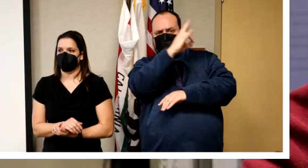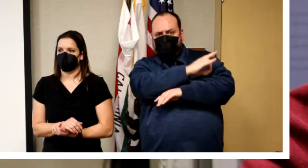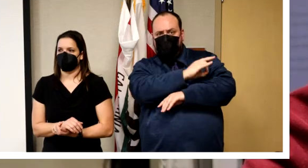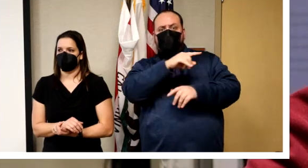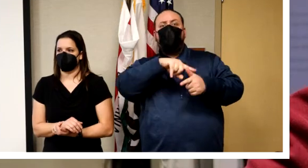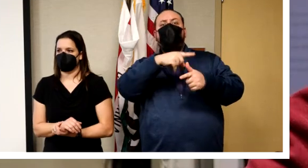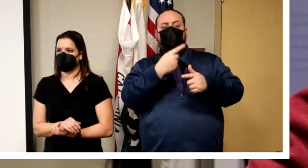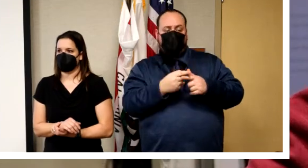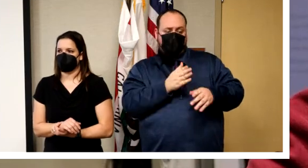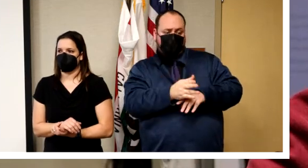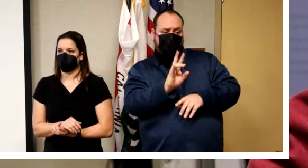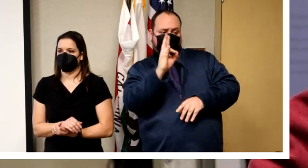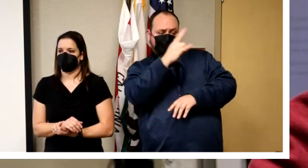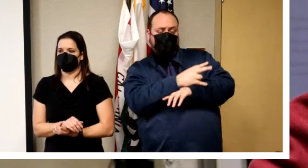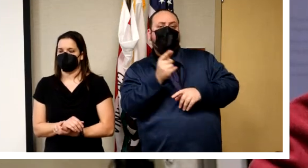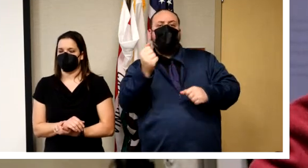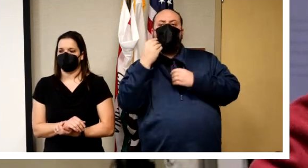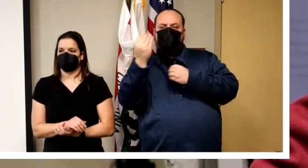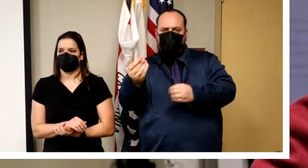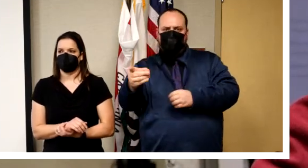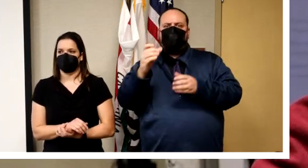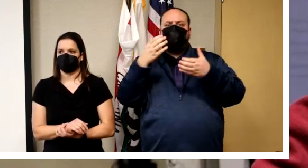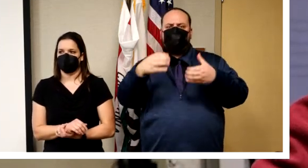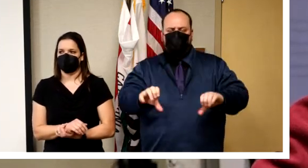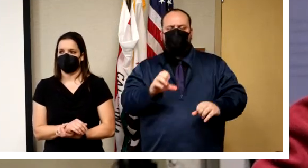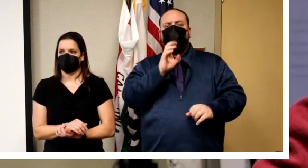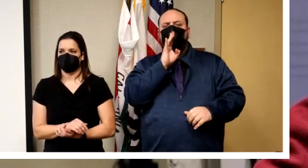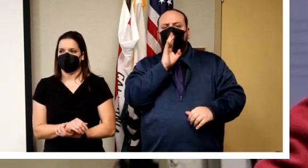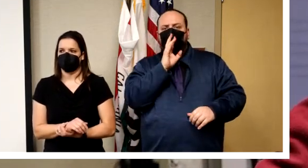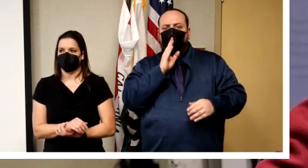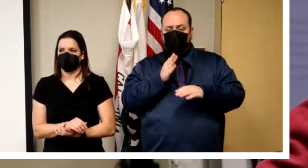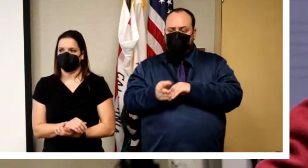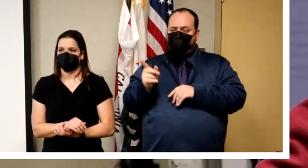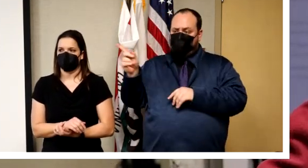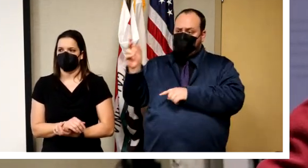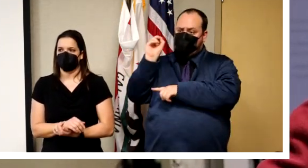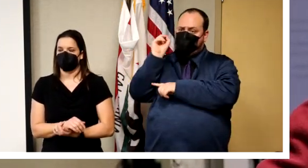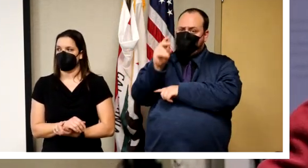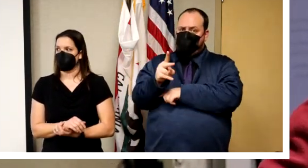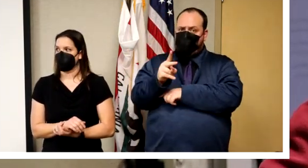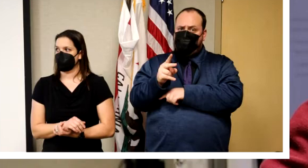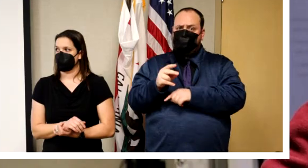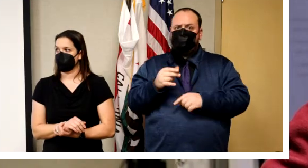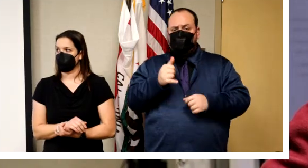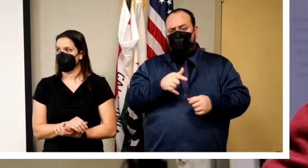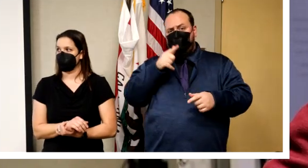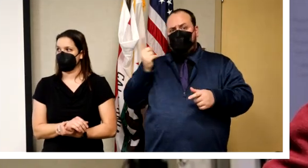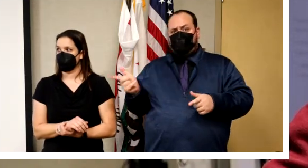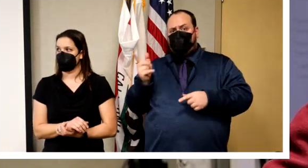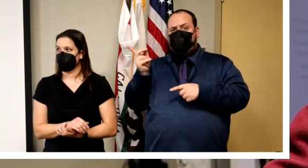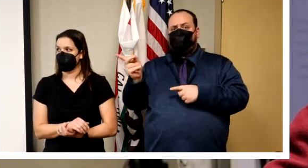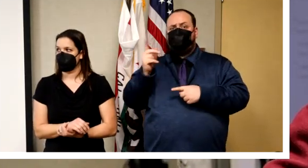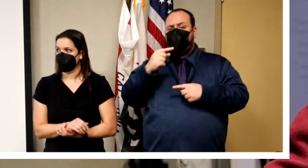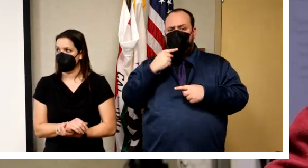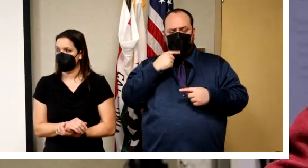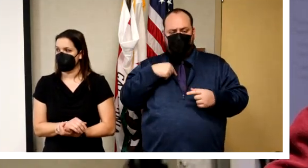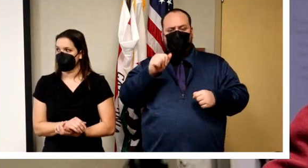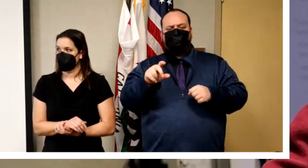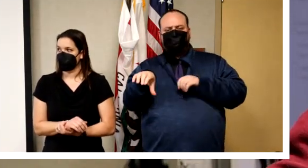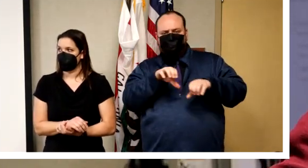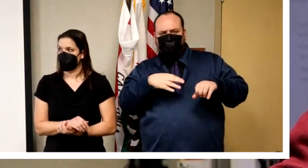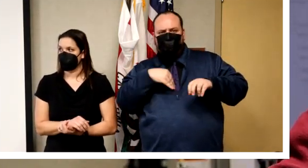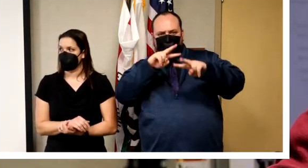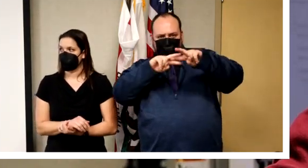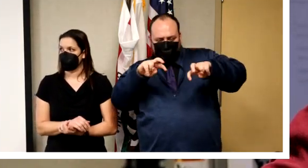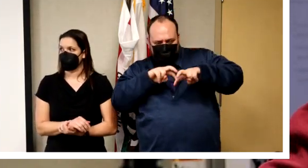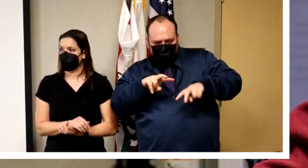and then you give them a chance to speak. Well- Are you okay that they were? Well, I don't know K-maps. I'm going to do my analysis, and then the